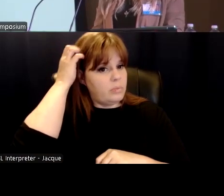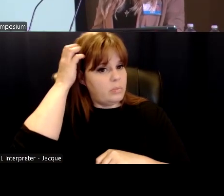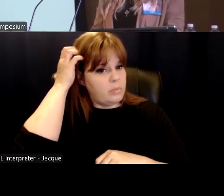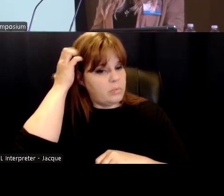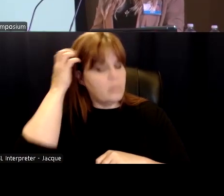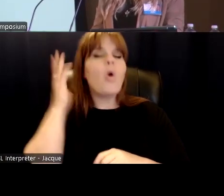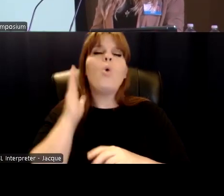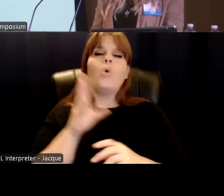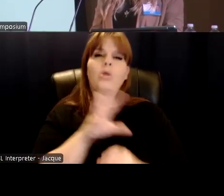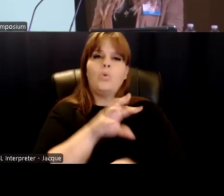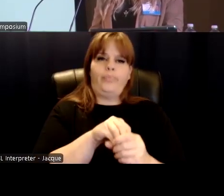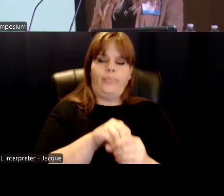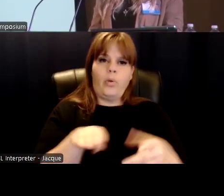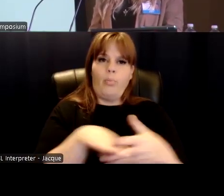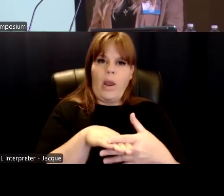way?